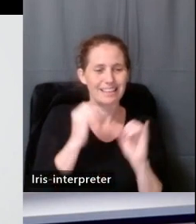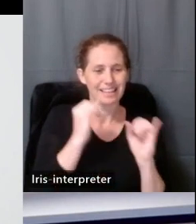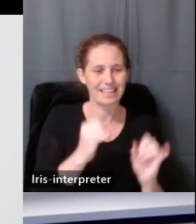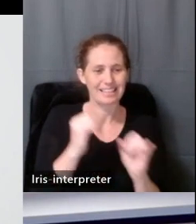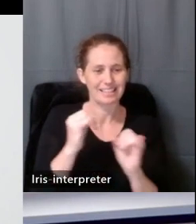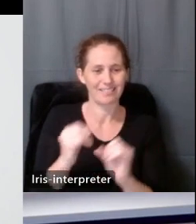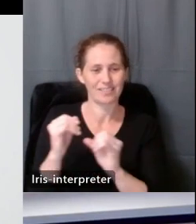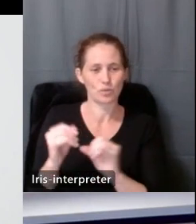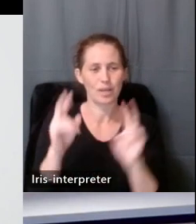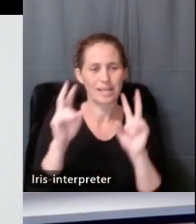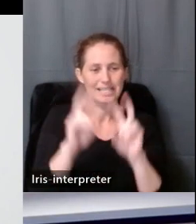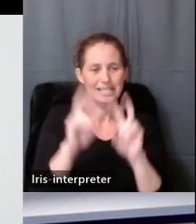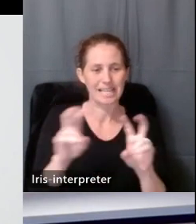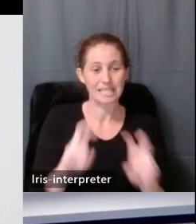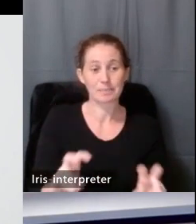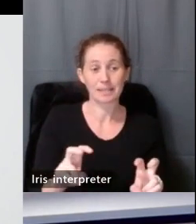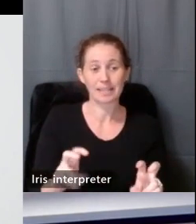individual